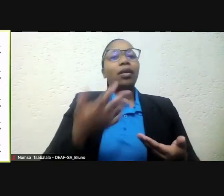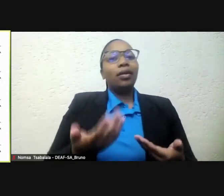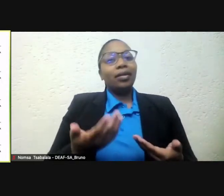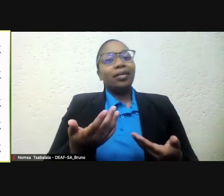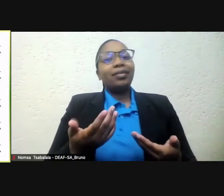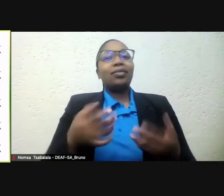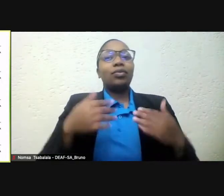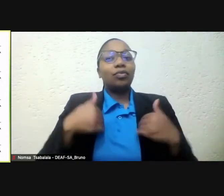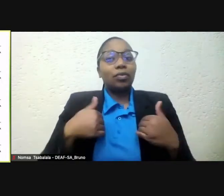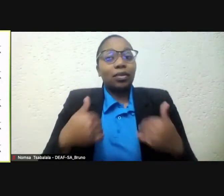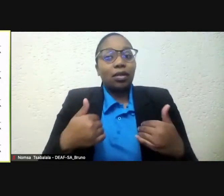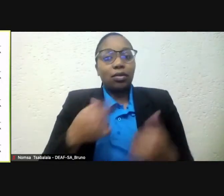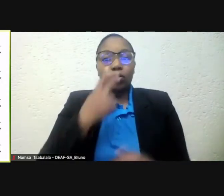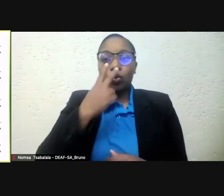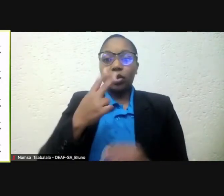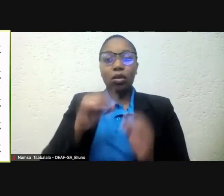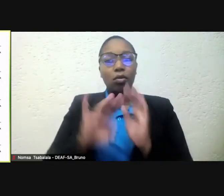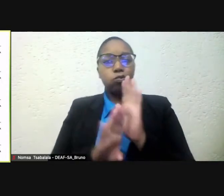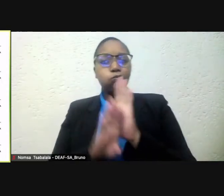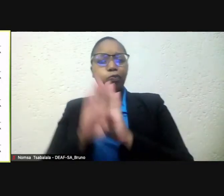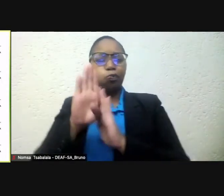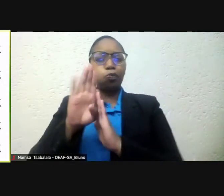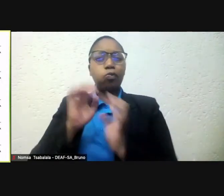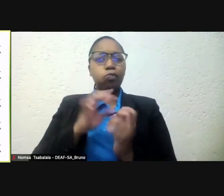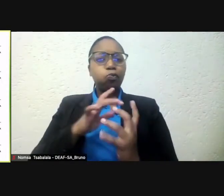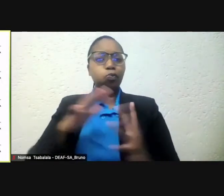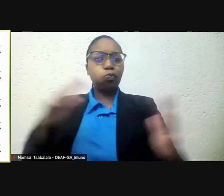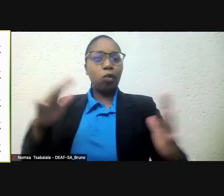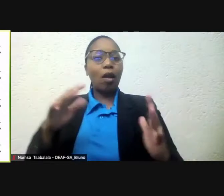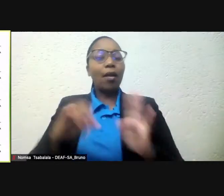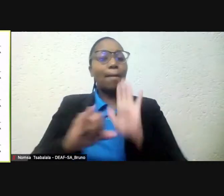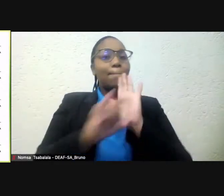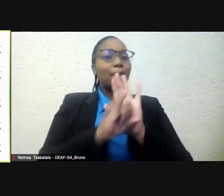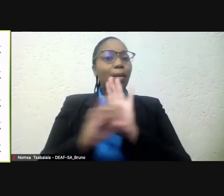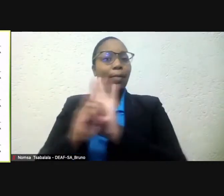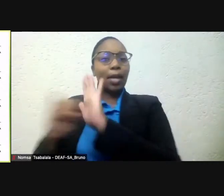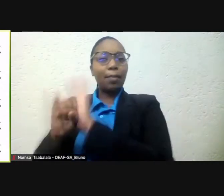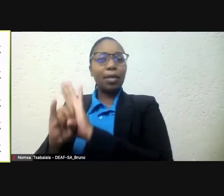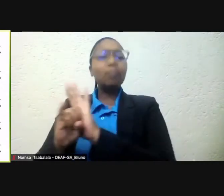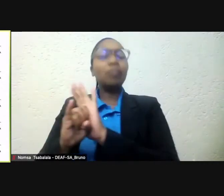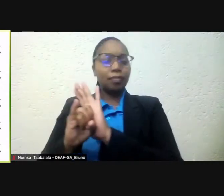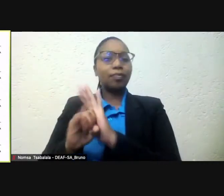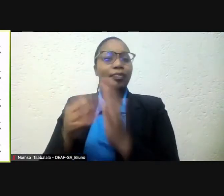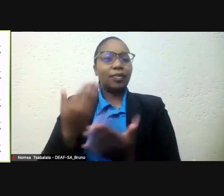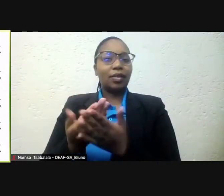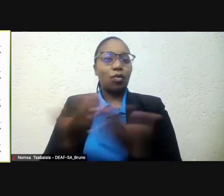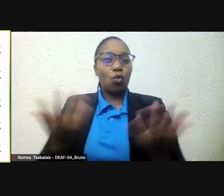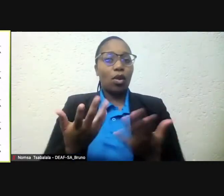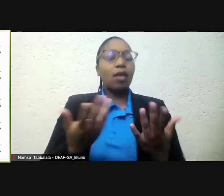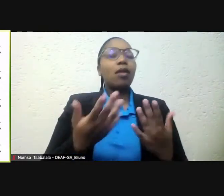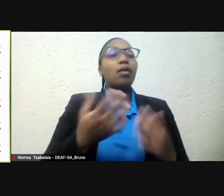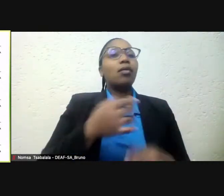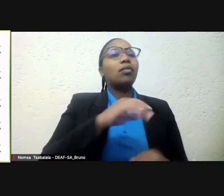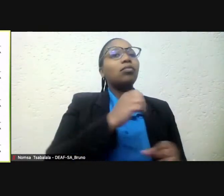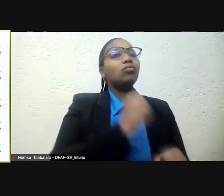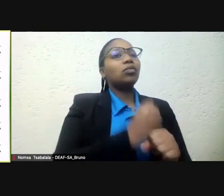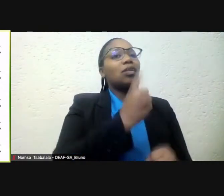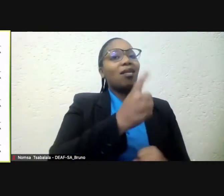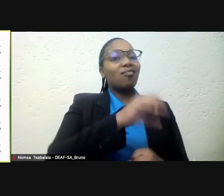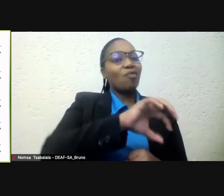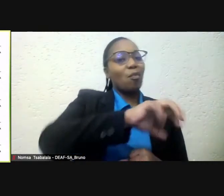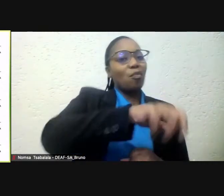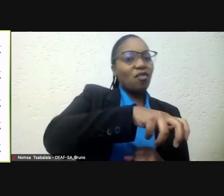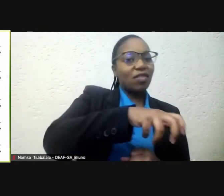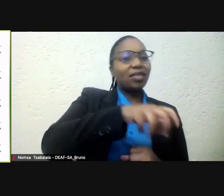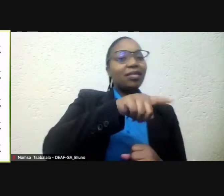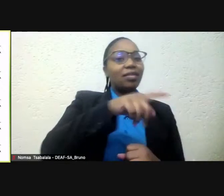be identified to particular areas in Gauteng and in the Tshwane Metro. Some of it was,